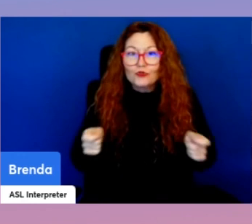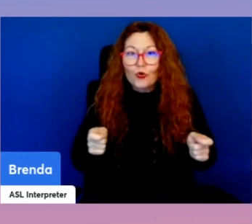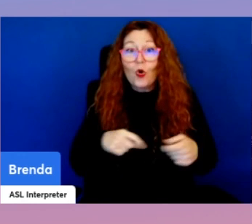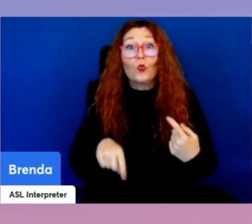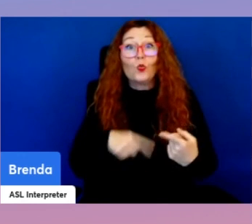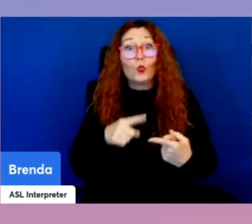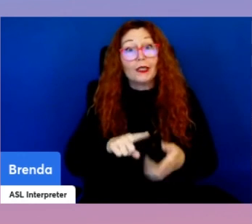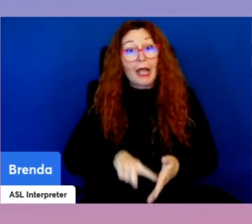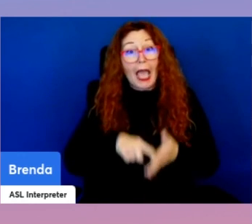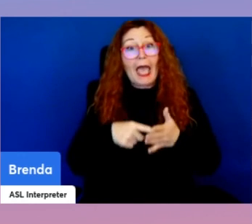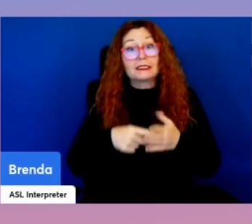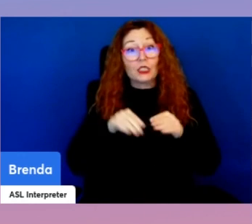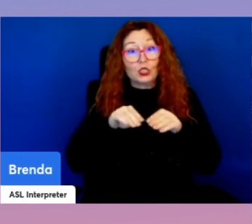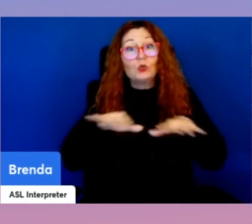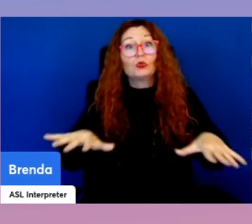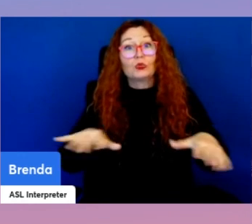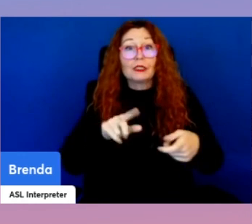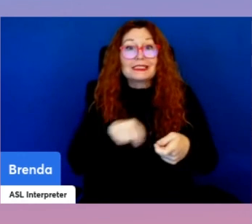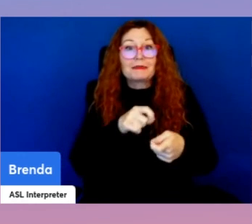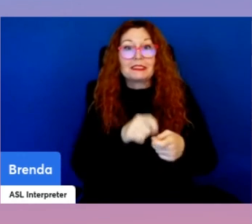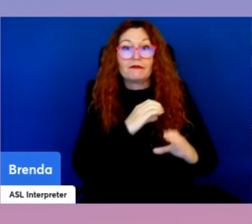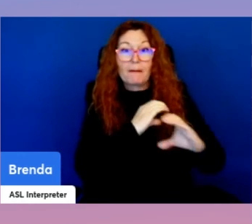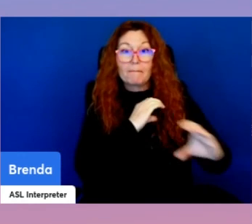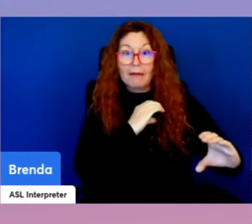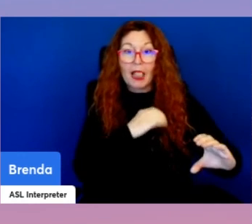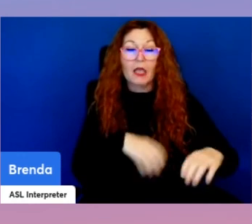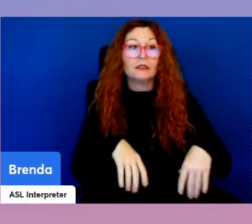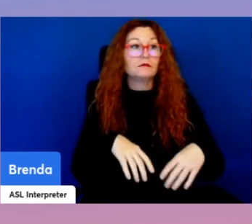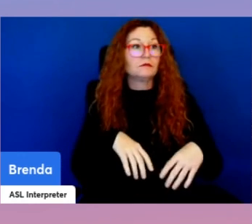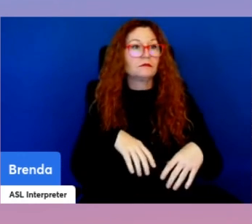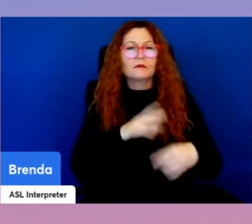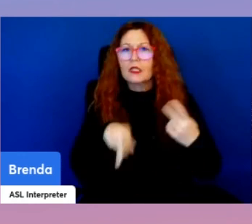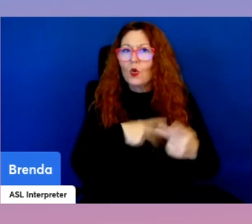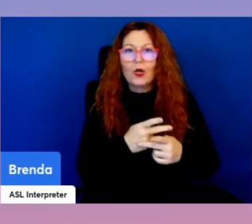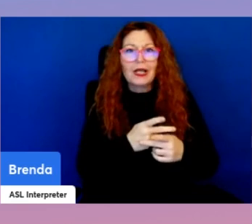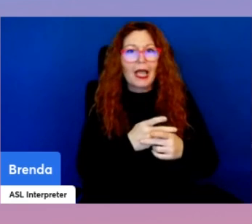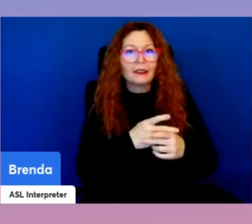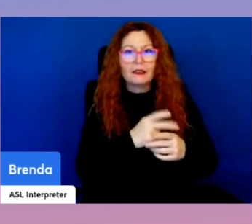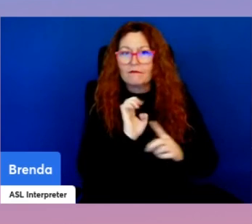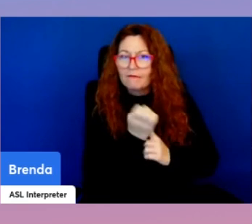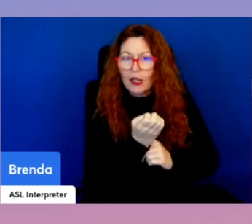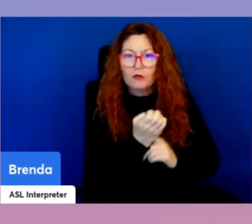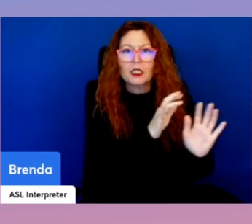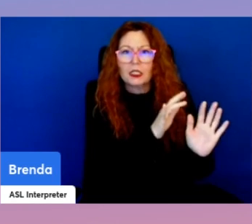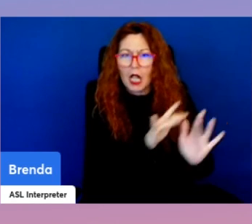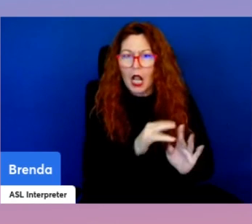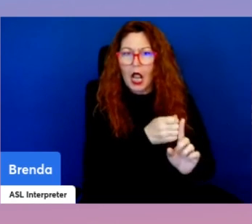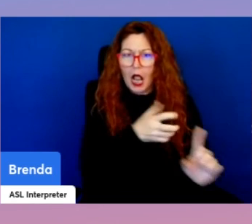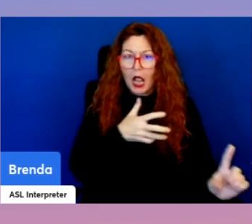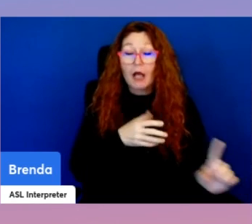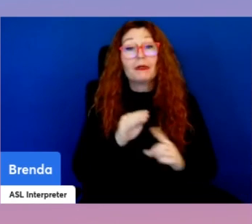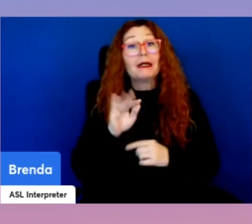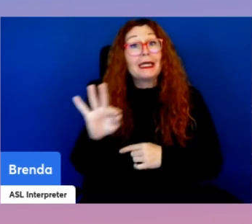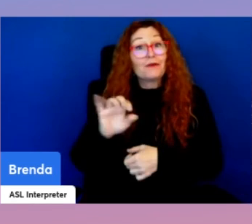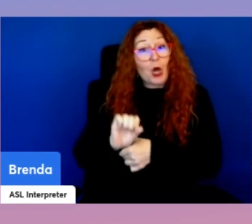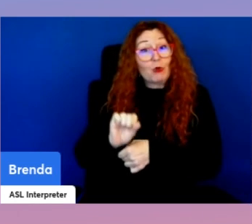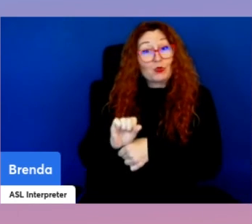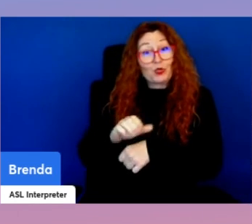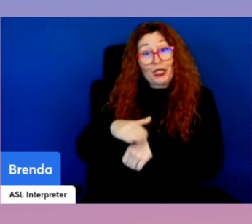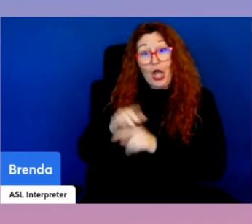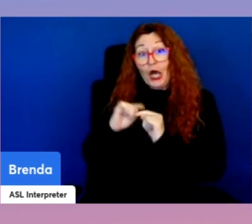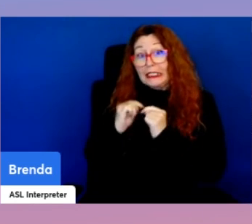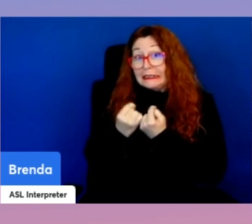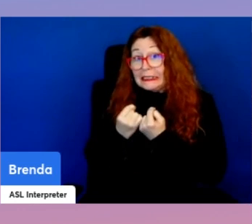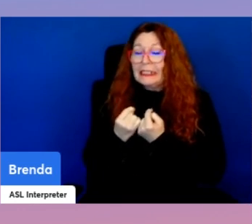execute a particular pipeline and what environment I target. But if I were working on a team, I'd probably set this up with some